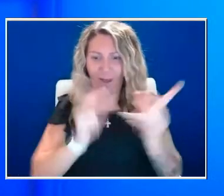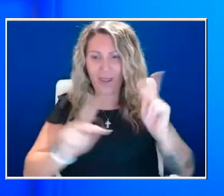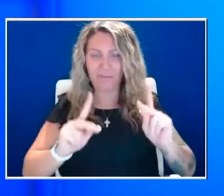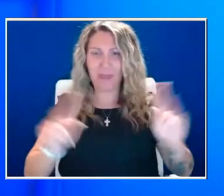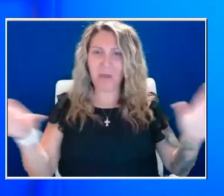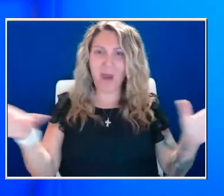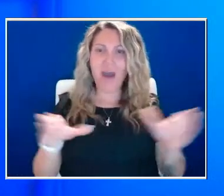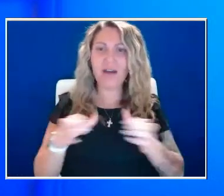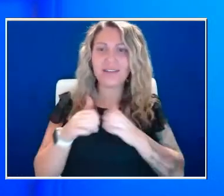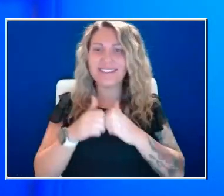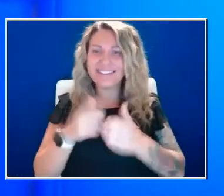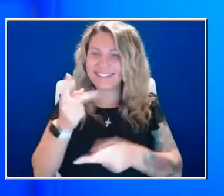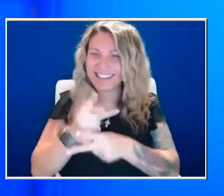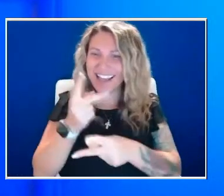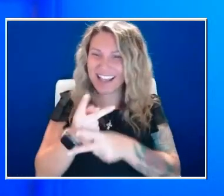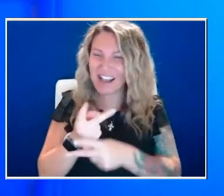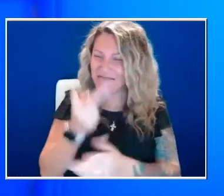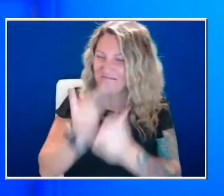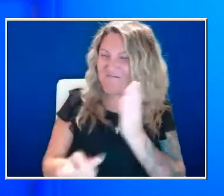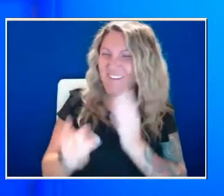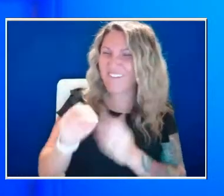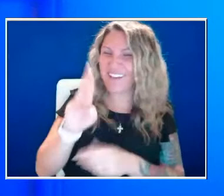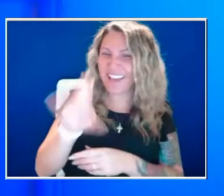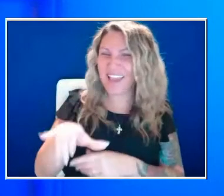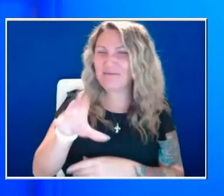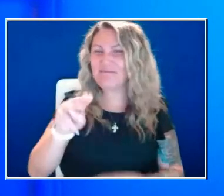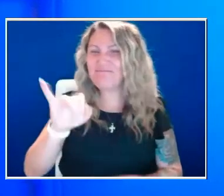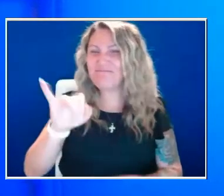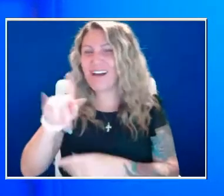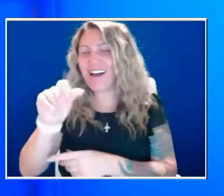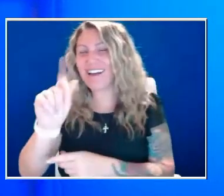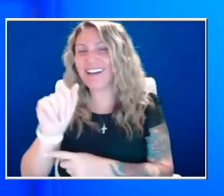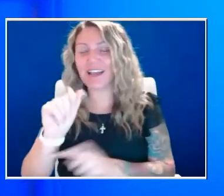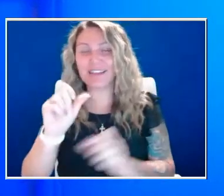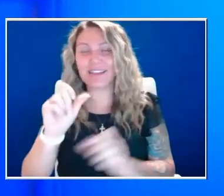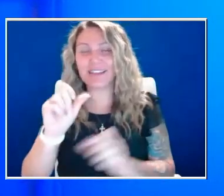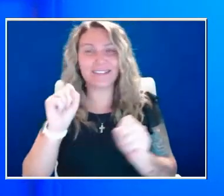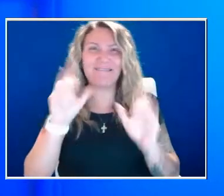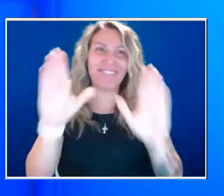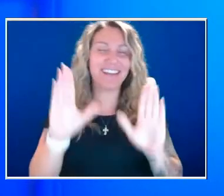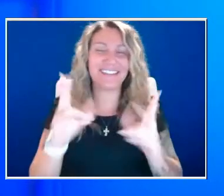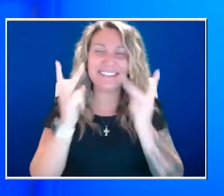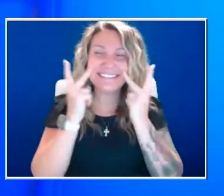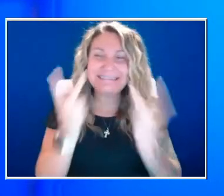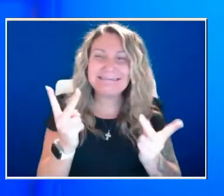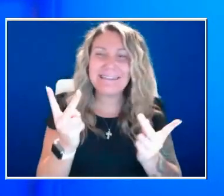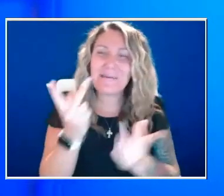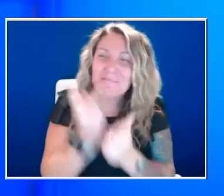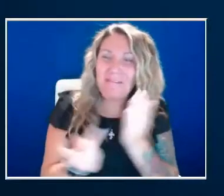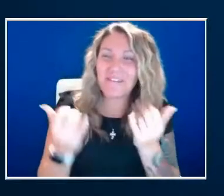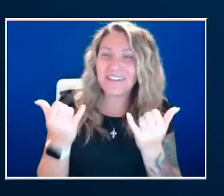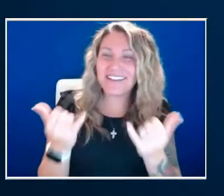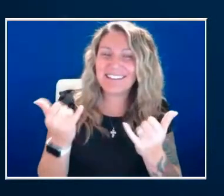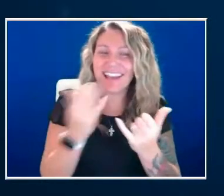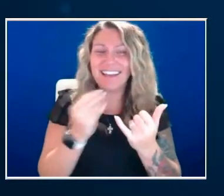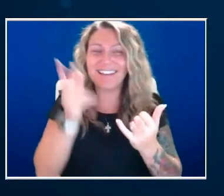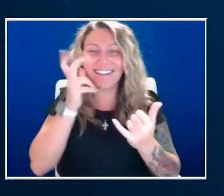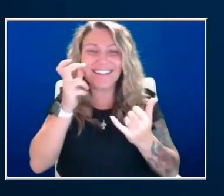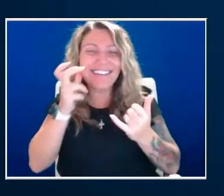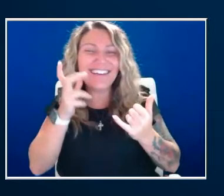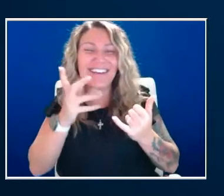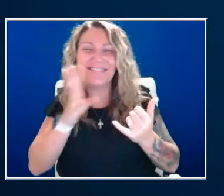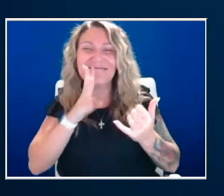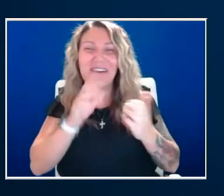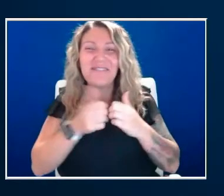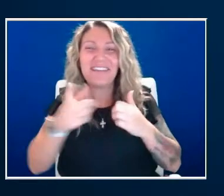and I'm just it's really fantastic to see them today and to get to hear from them and talk to them. Isn't it, though? That's